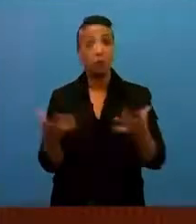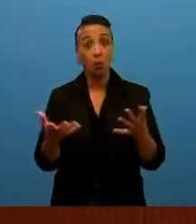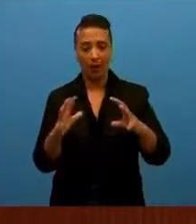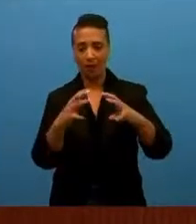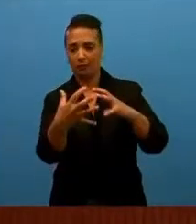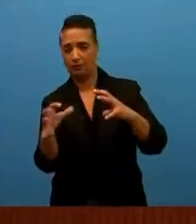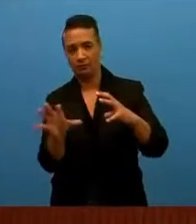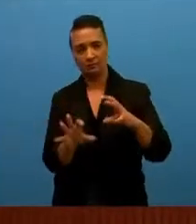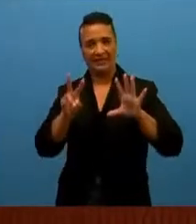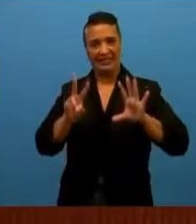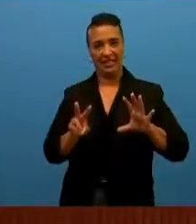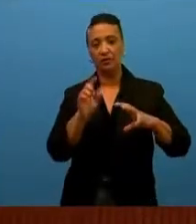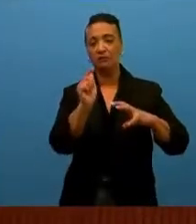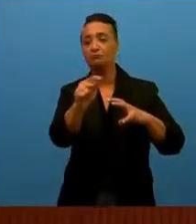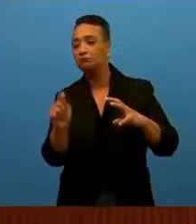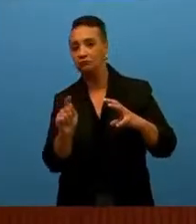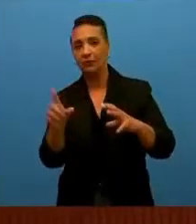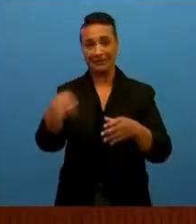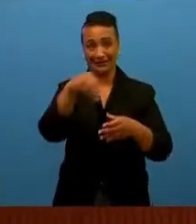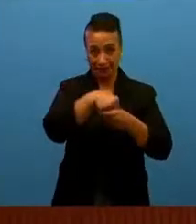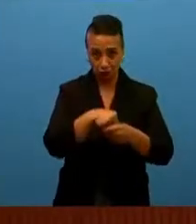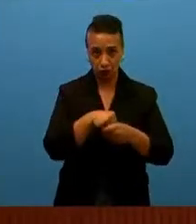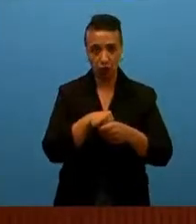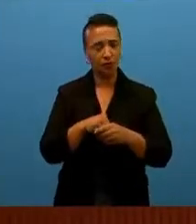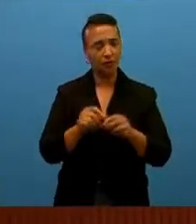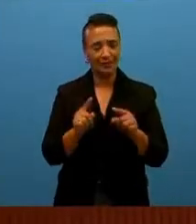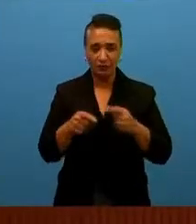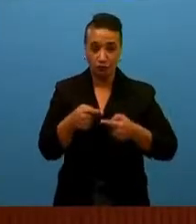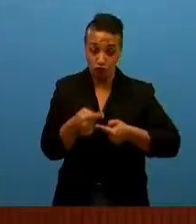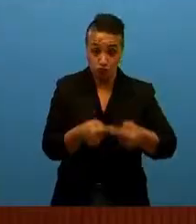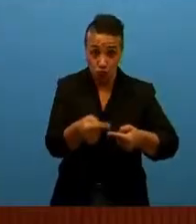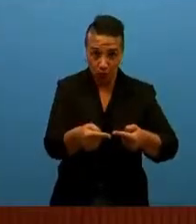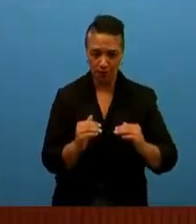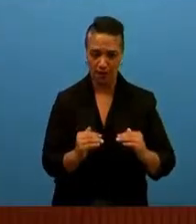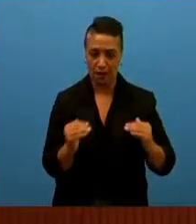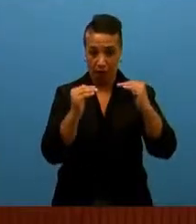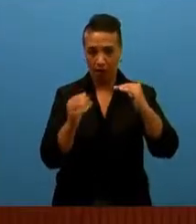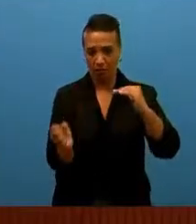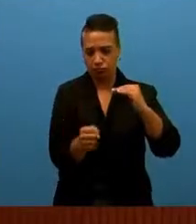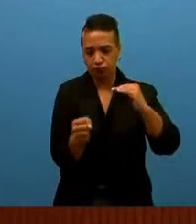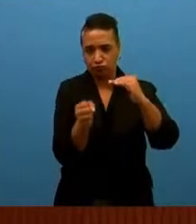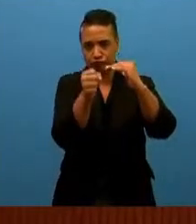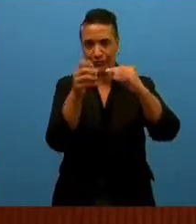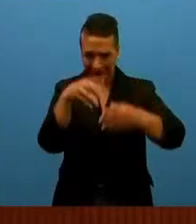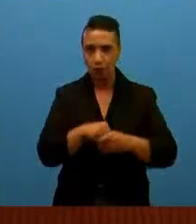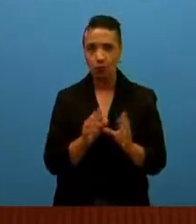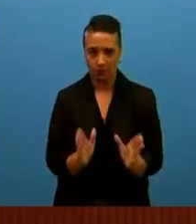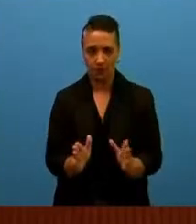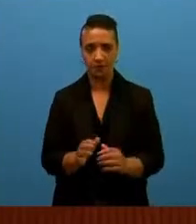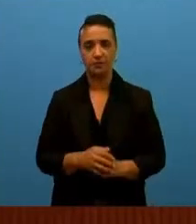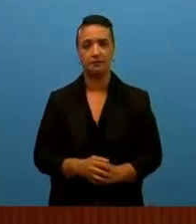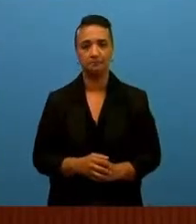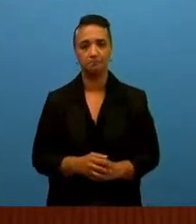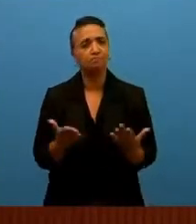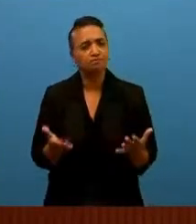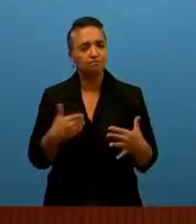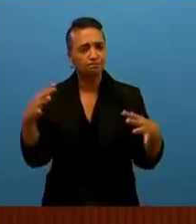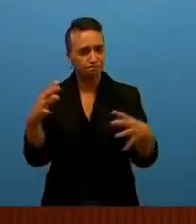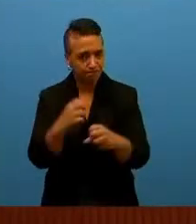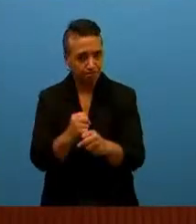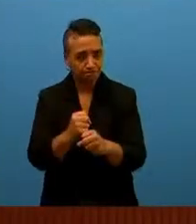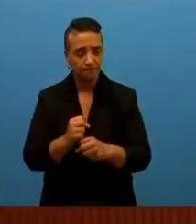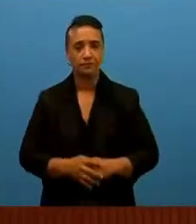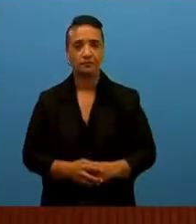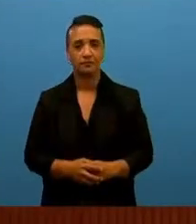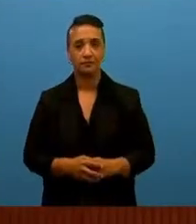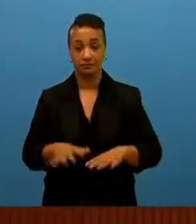in all stages and at all levels. In conclusion, Chair, this process is not the property